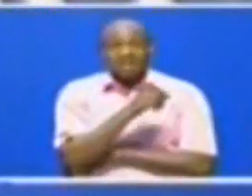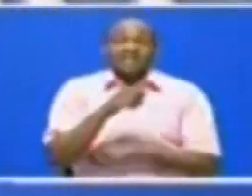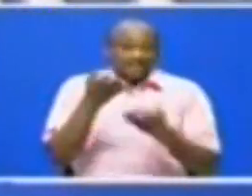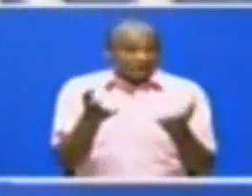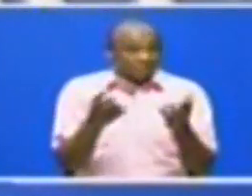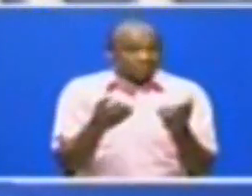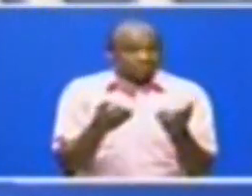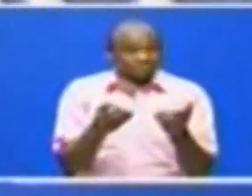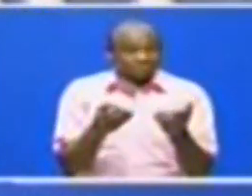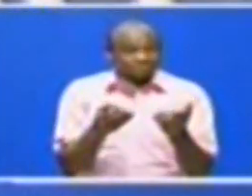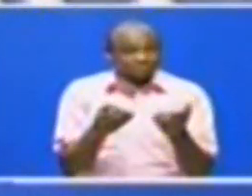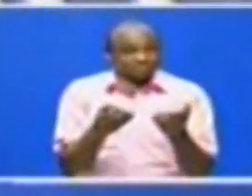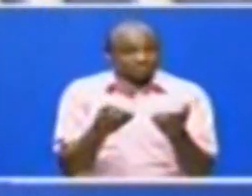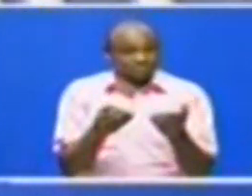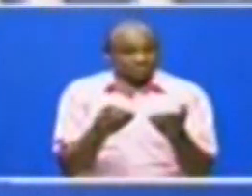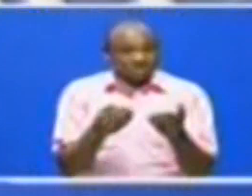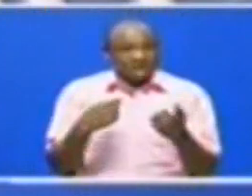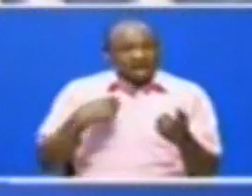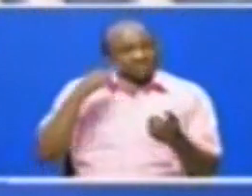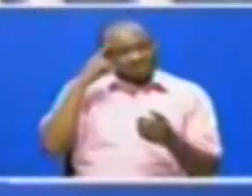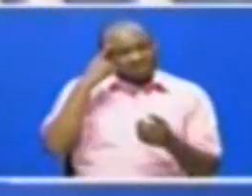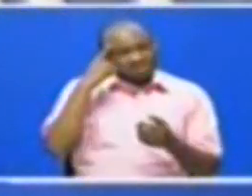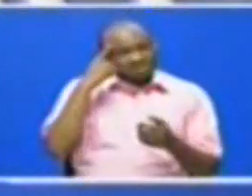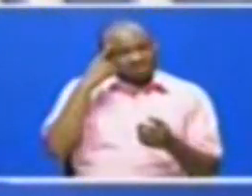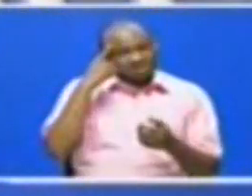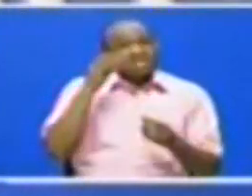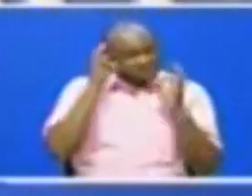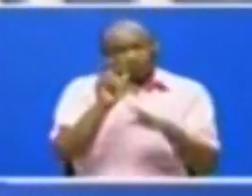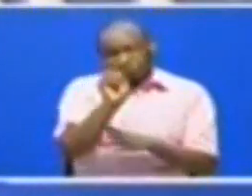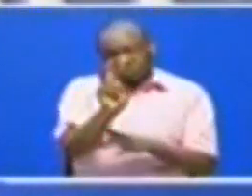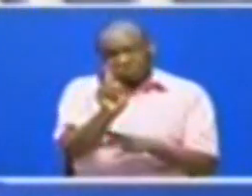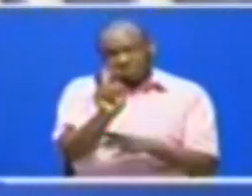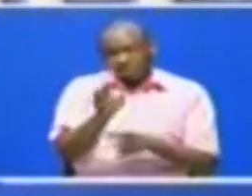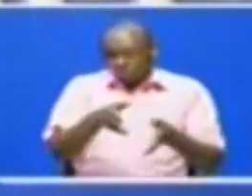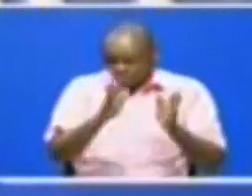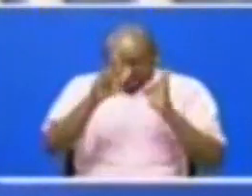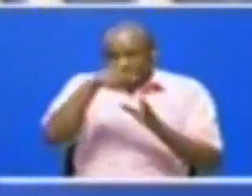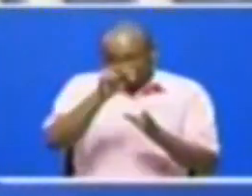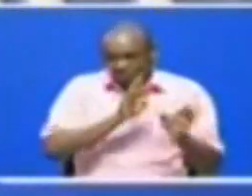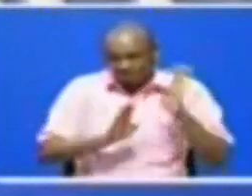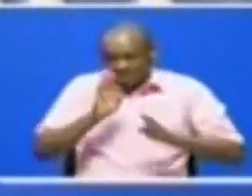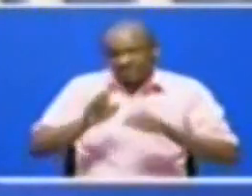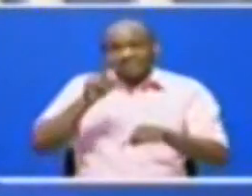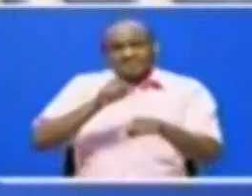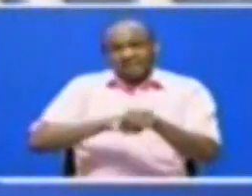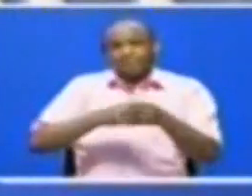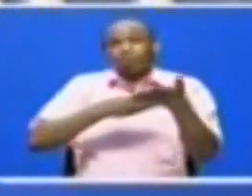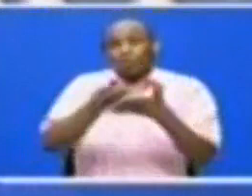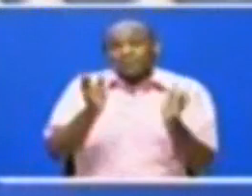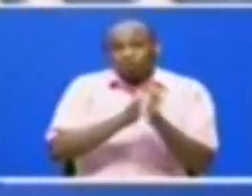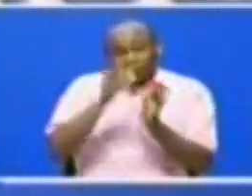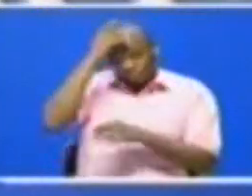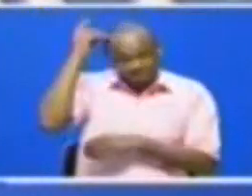fact, I think if you look at the manner in which he conducted himself in the procurement of the Al